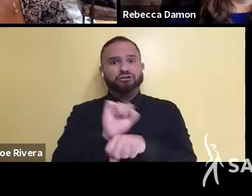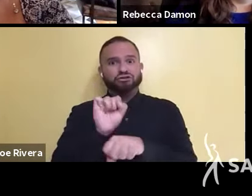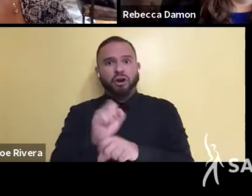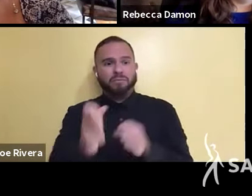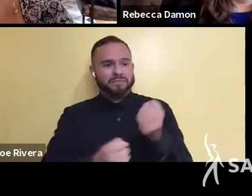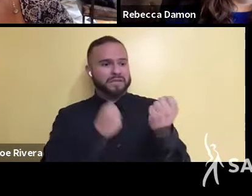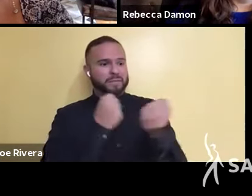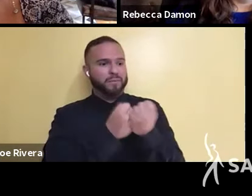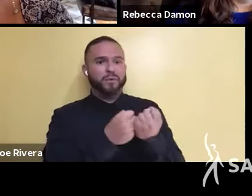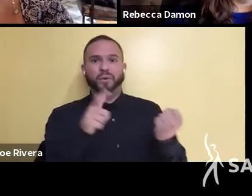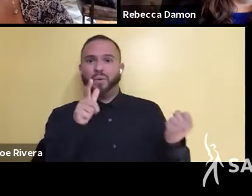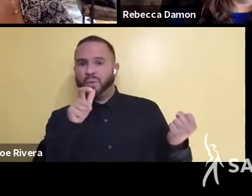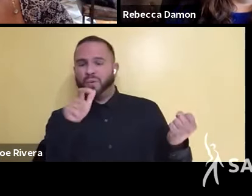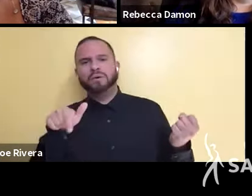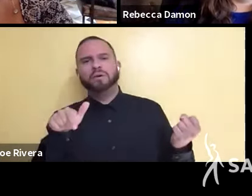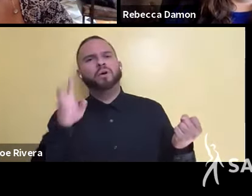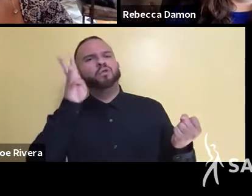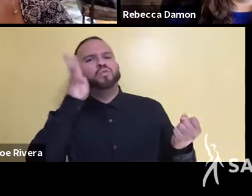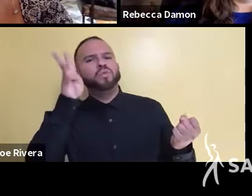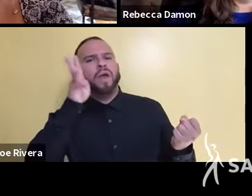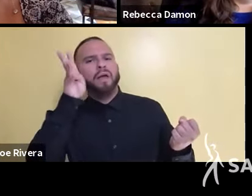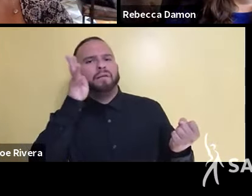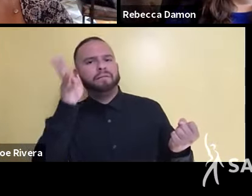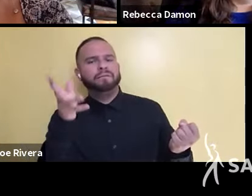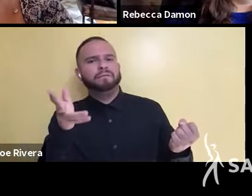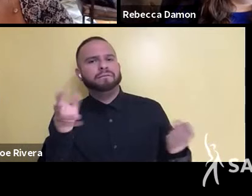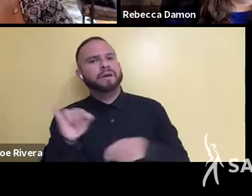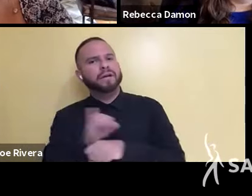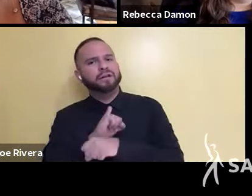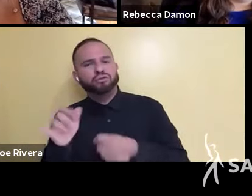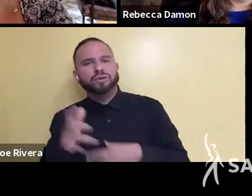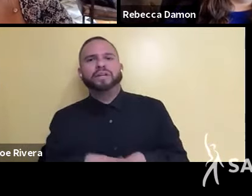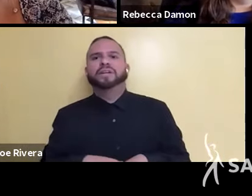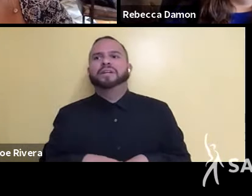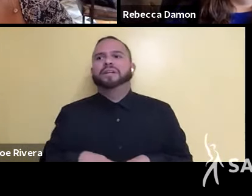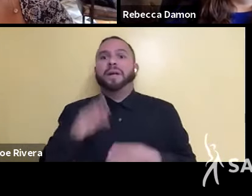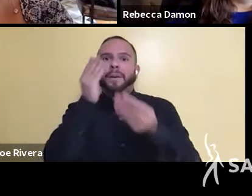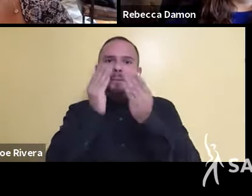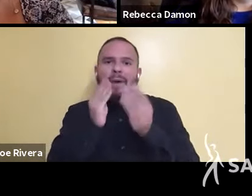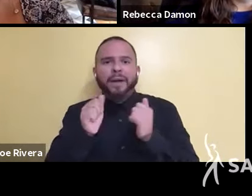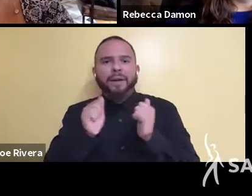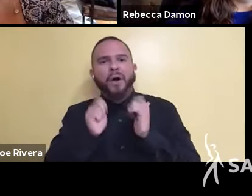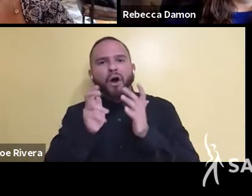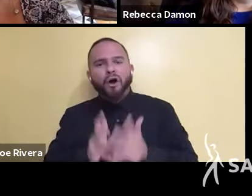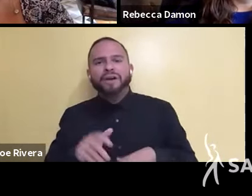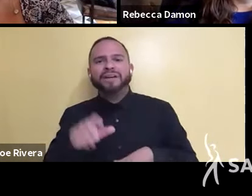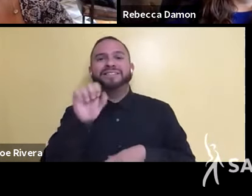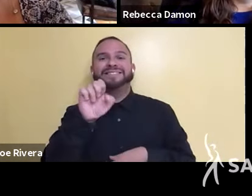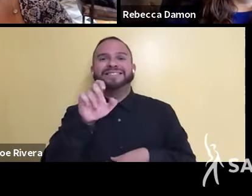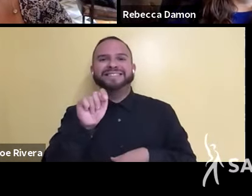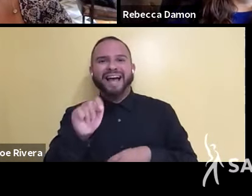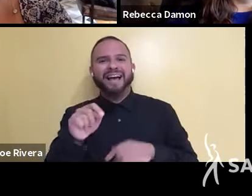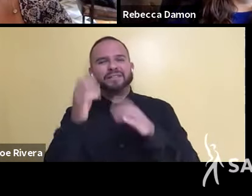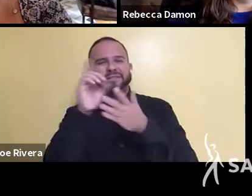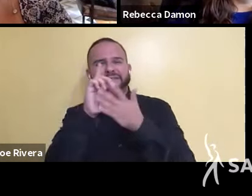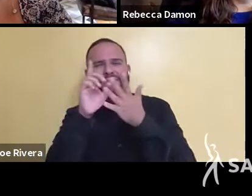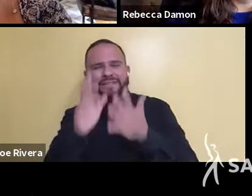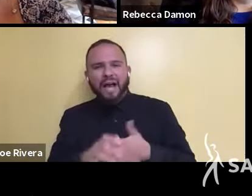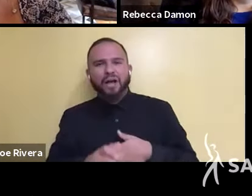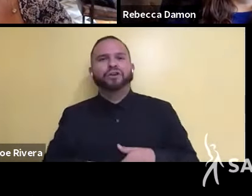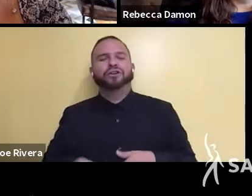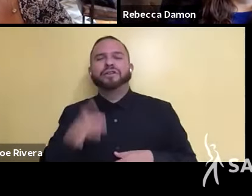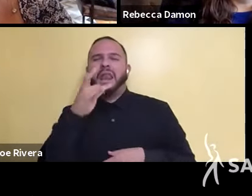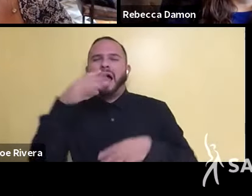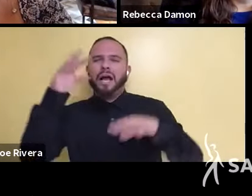industries. They are the set designers, the makeup artists, the lighting technicians. I have so